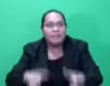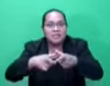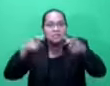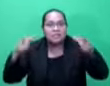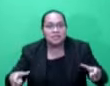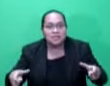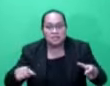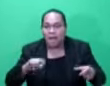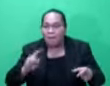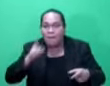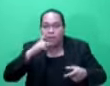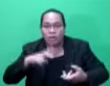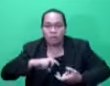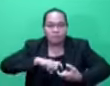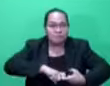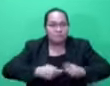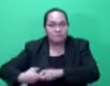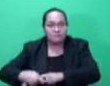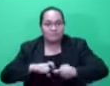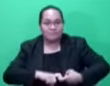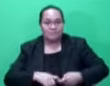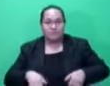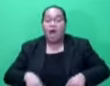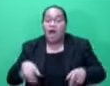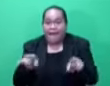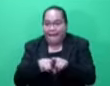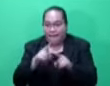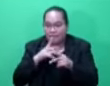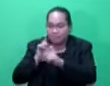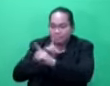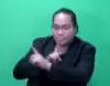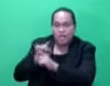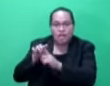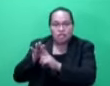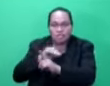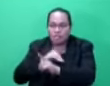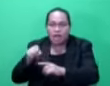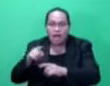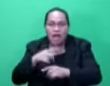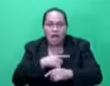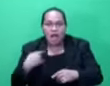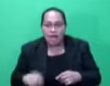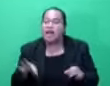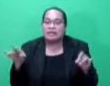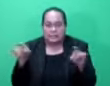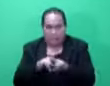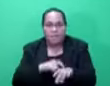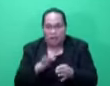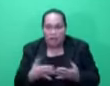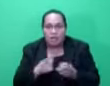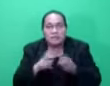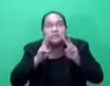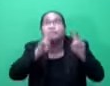solitude. And this is the time, Honorable Speaker, when, like the Chinese, when they sought God.